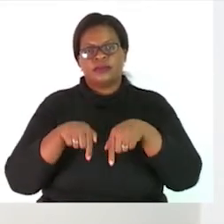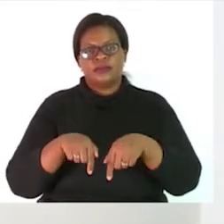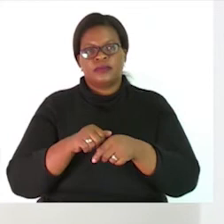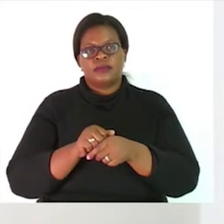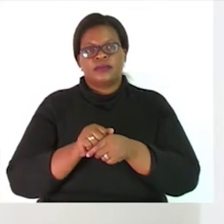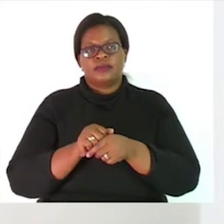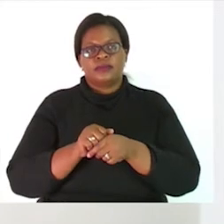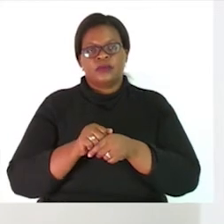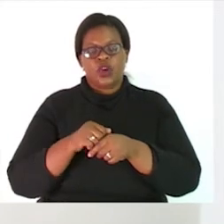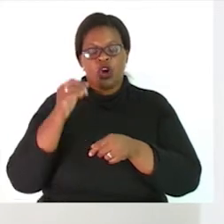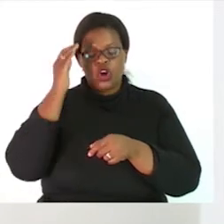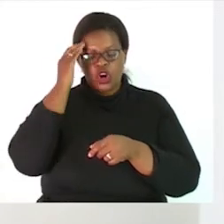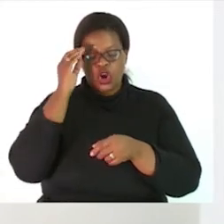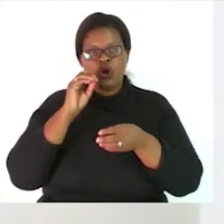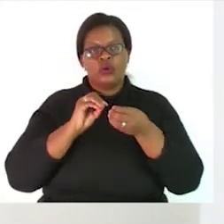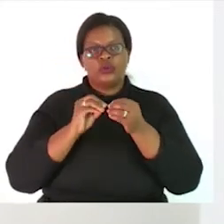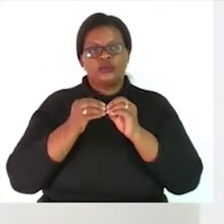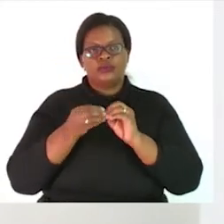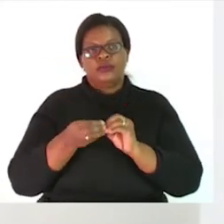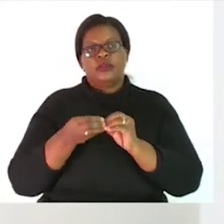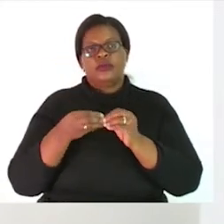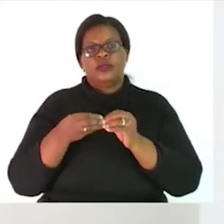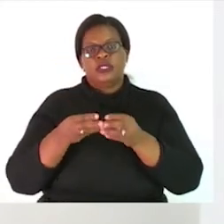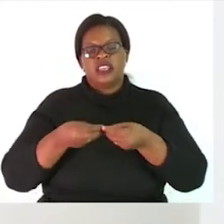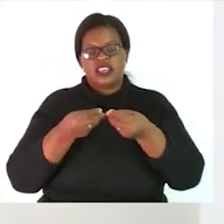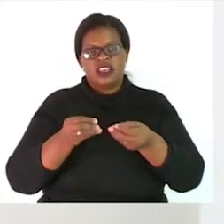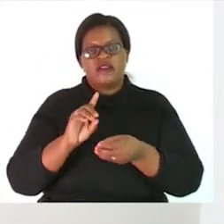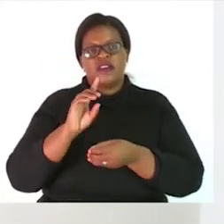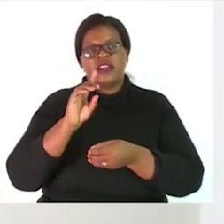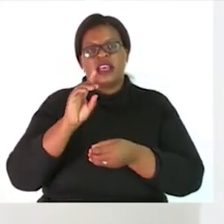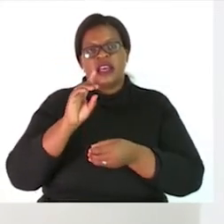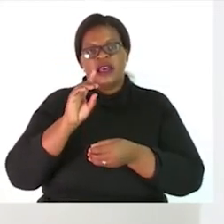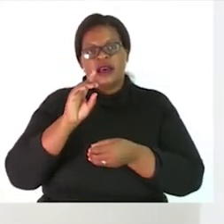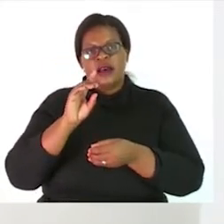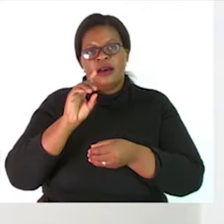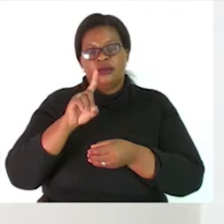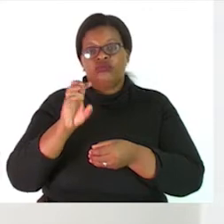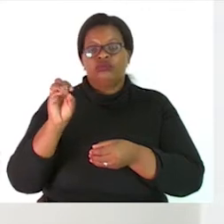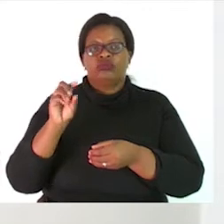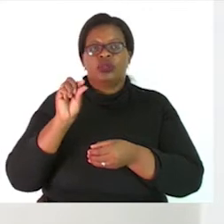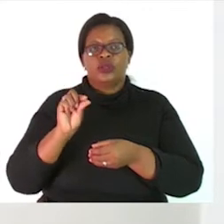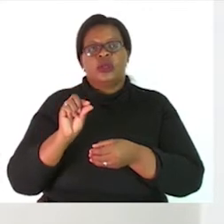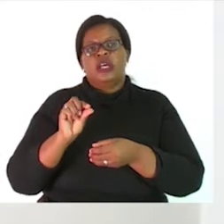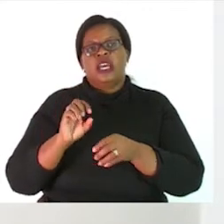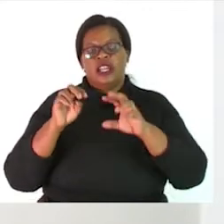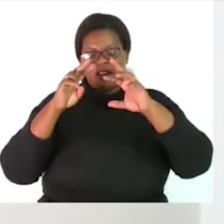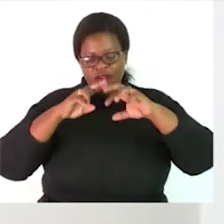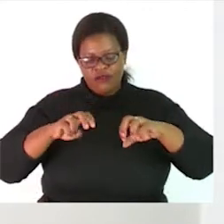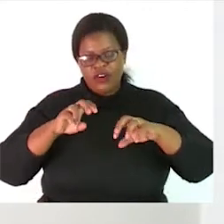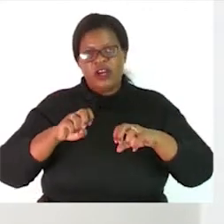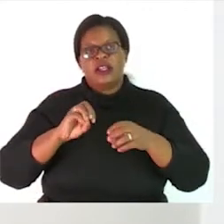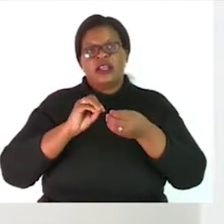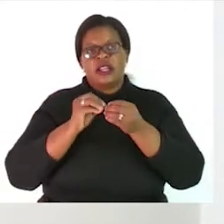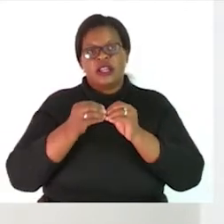number smaller than 100 and find the highest common factor of two whole numbers. We